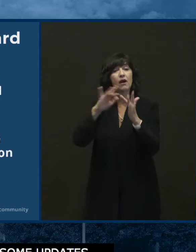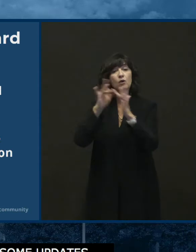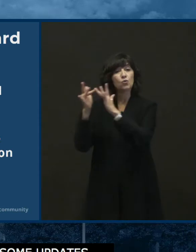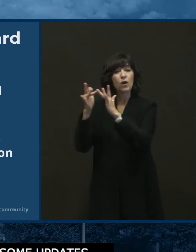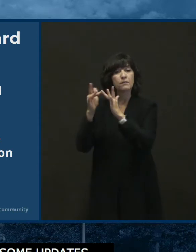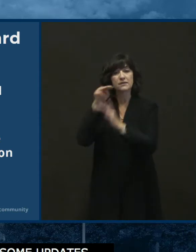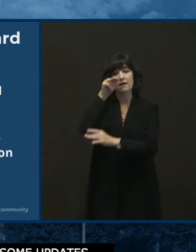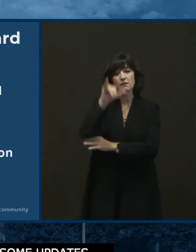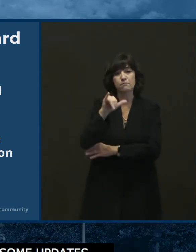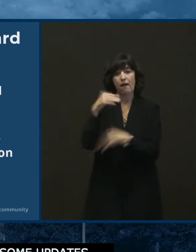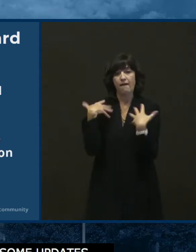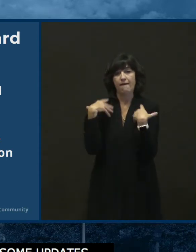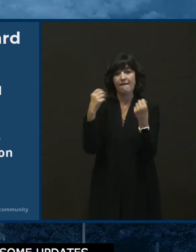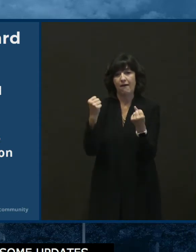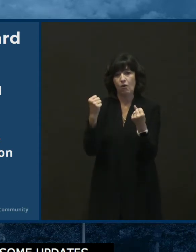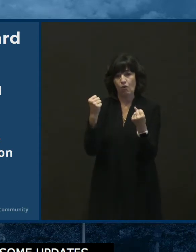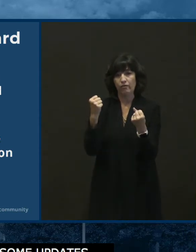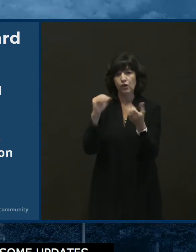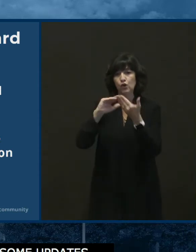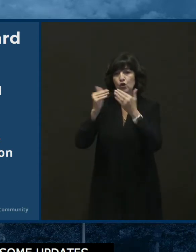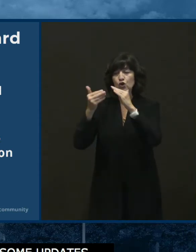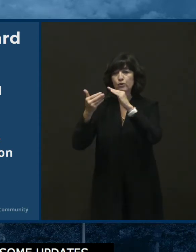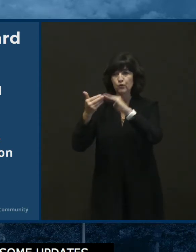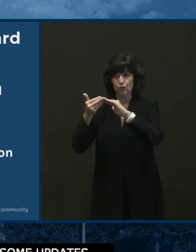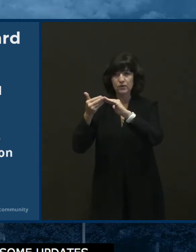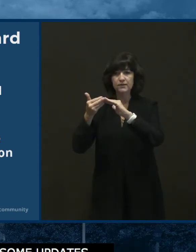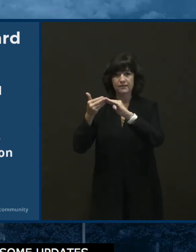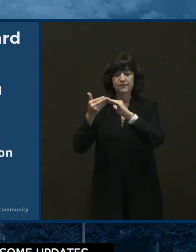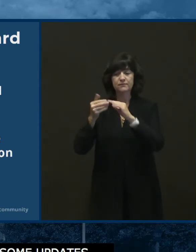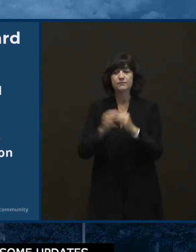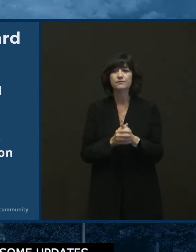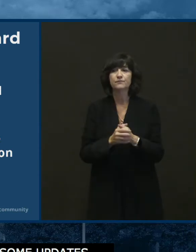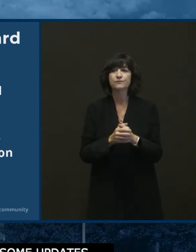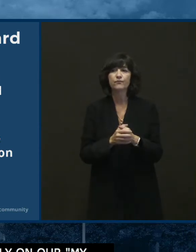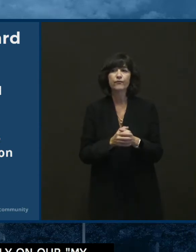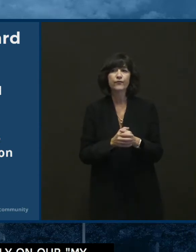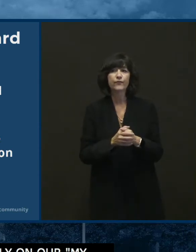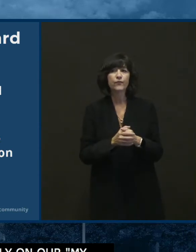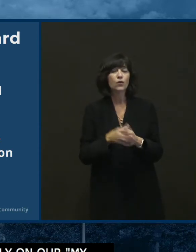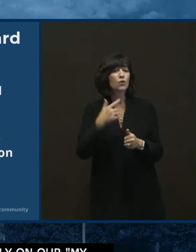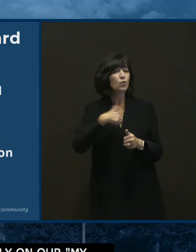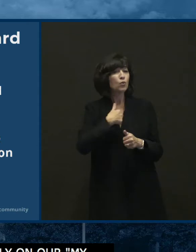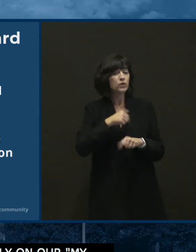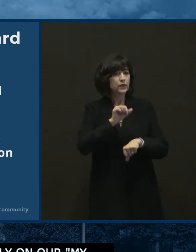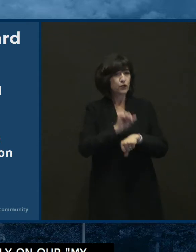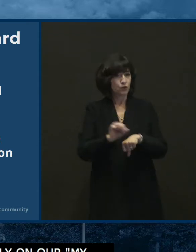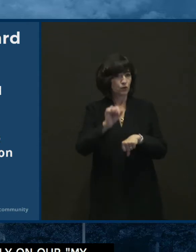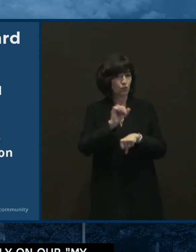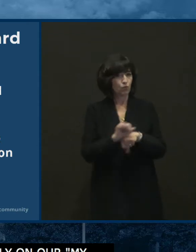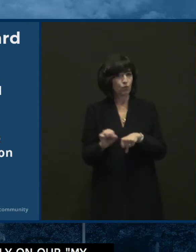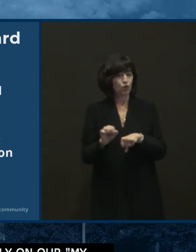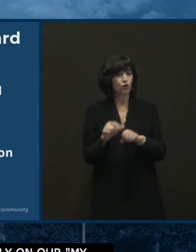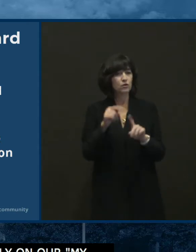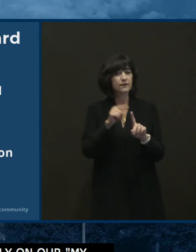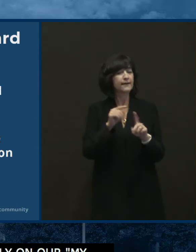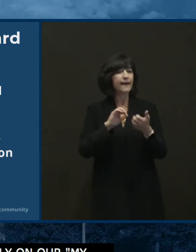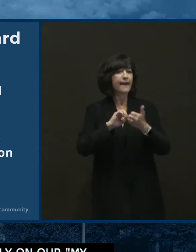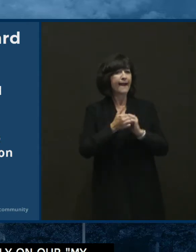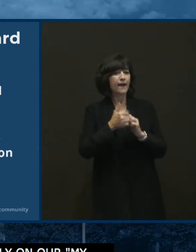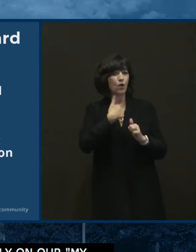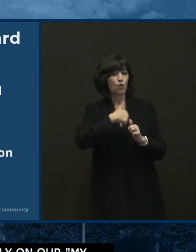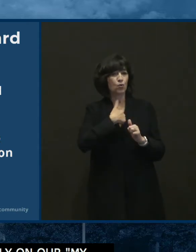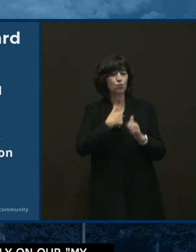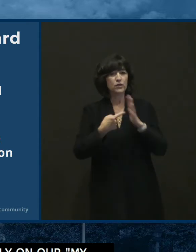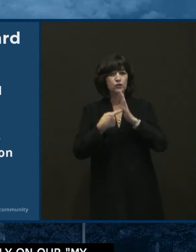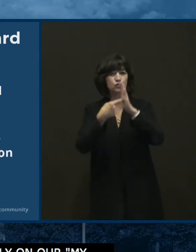of the things we've been working on is a new addition to how we present